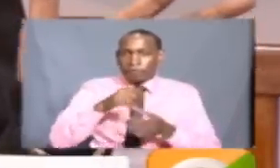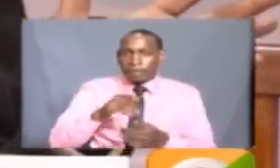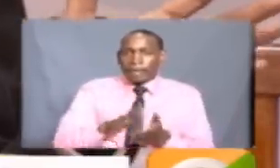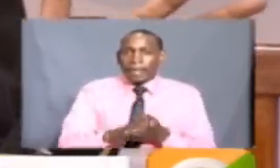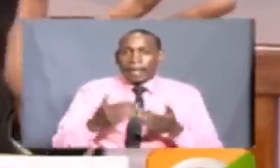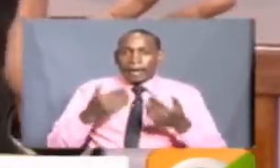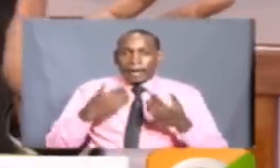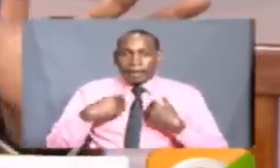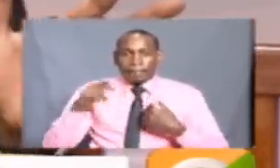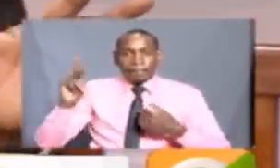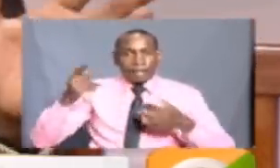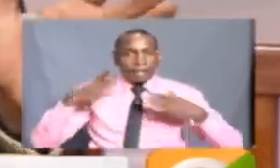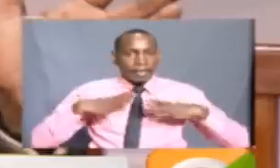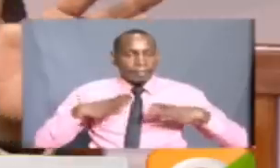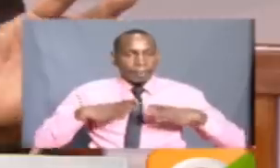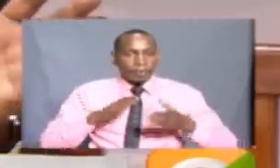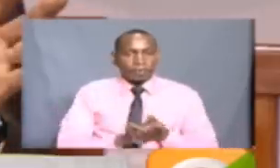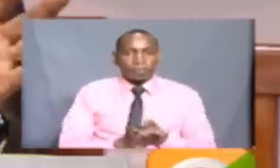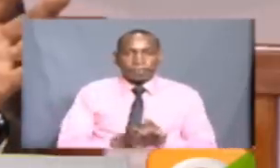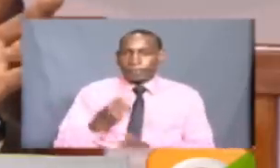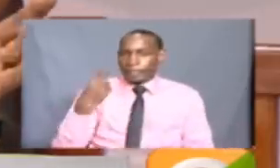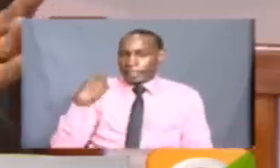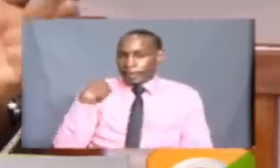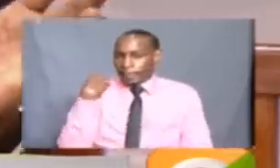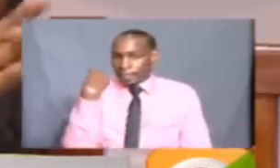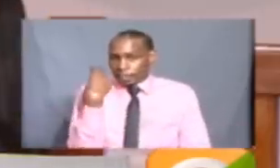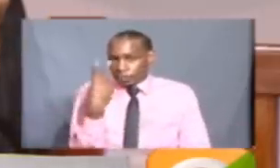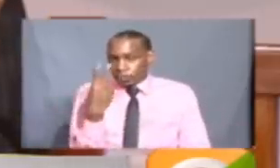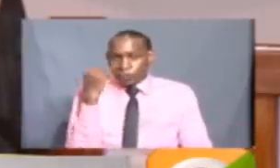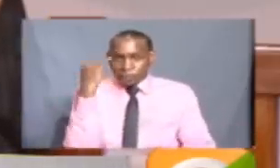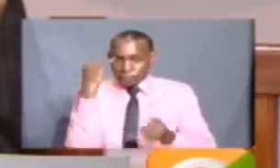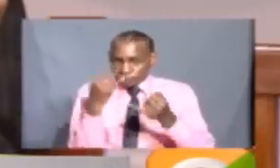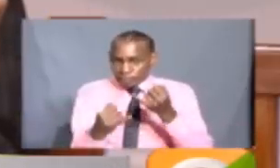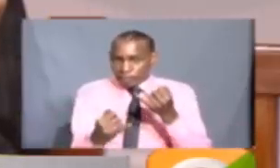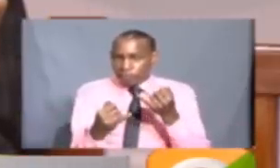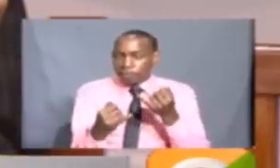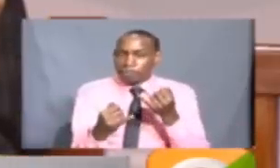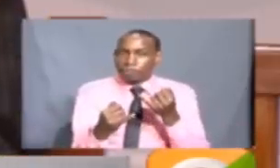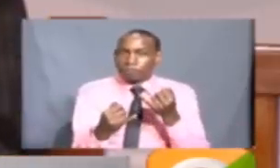Kenyans around him. And secondly, and last,